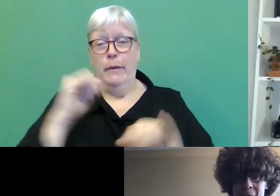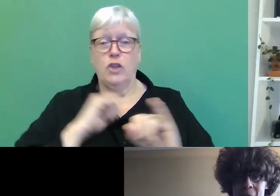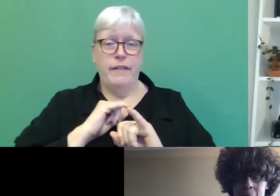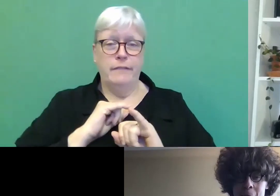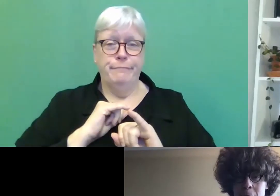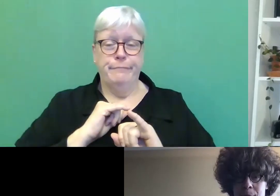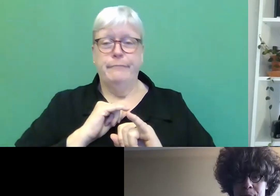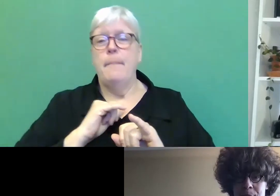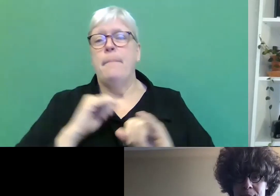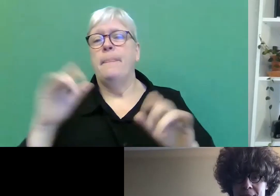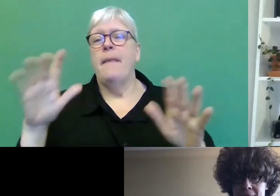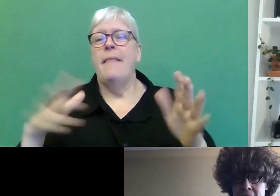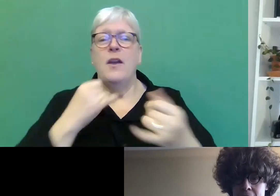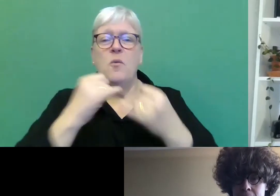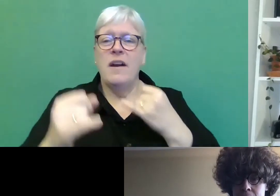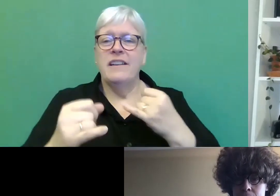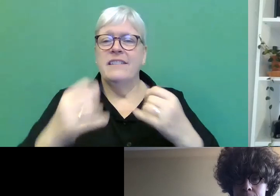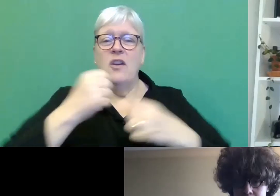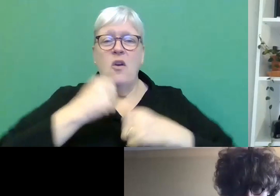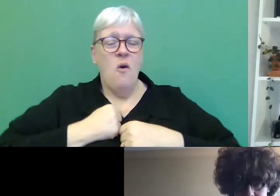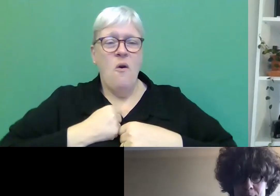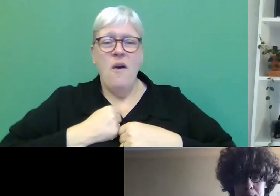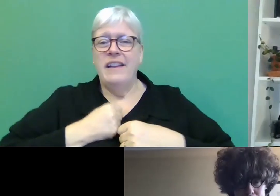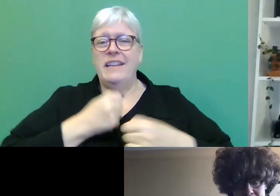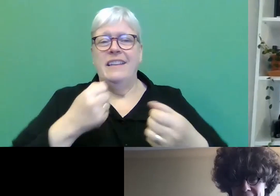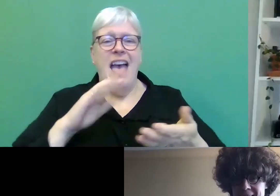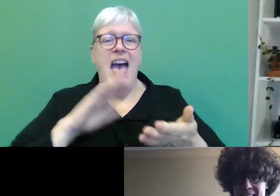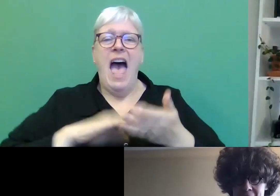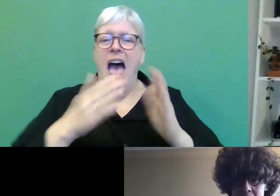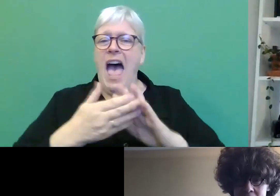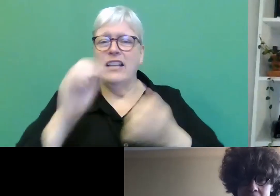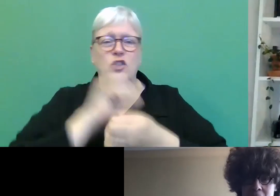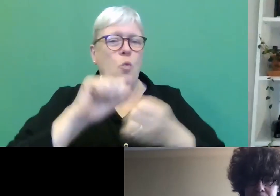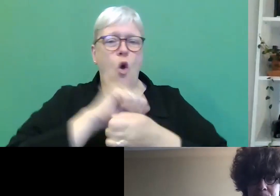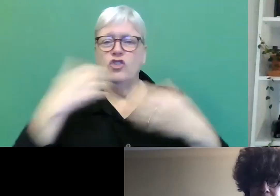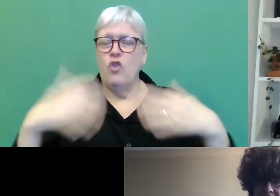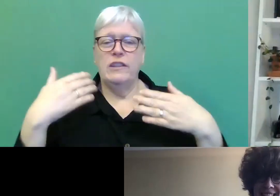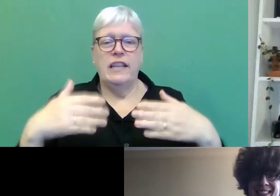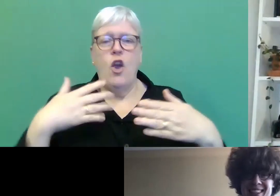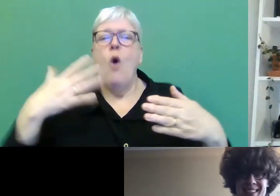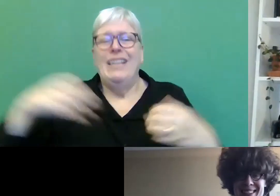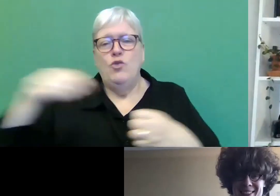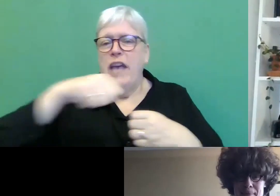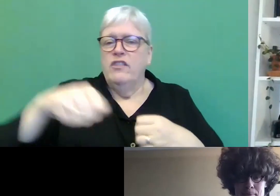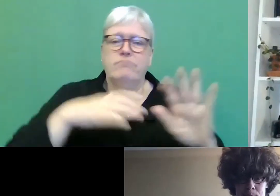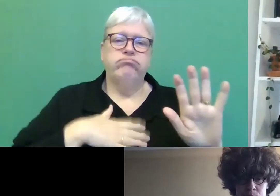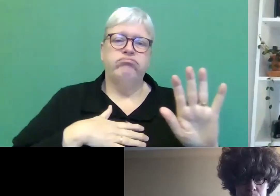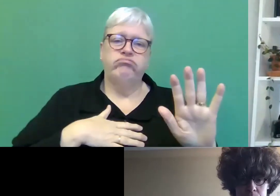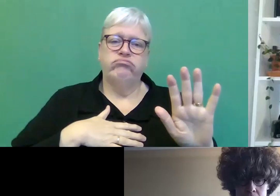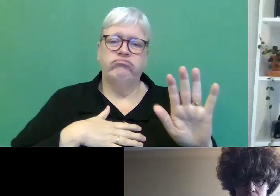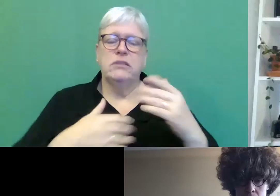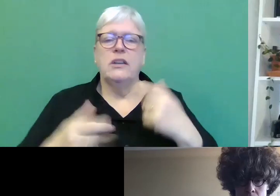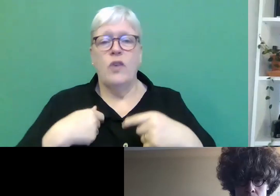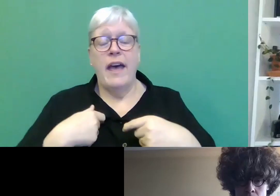nothing worse than owning a piece of clothing that's hand wash only, in my opinion, or anything that needs ironed. We're gonna go and have some